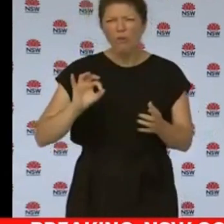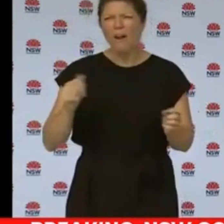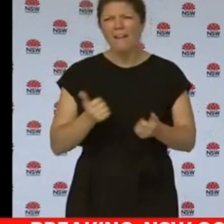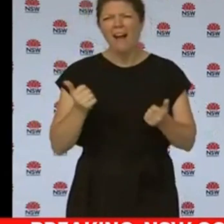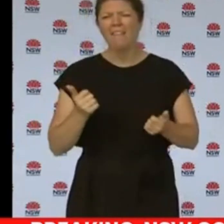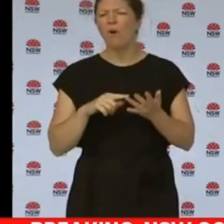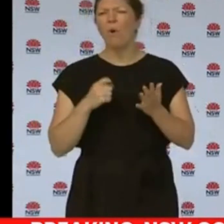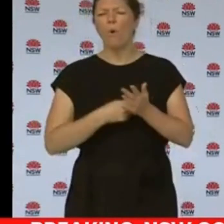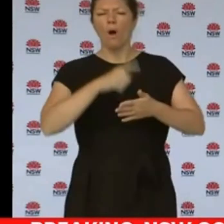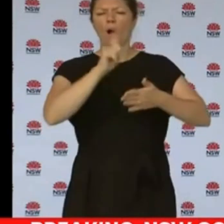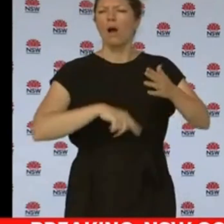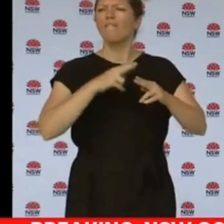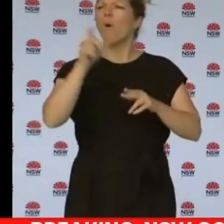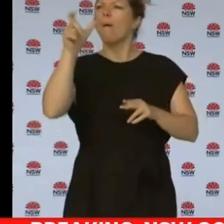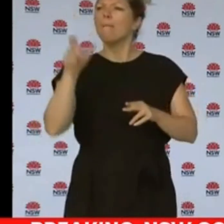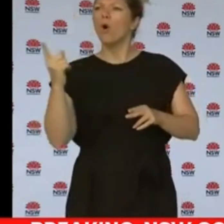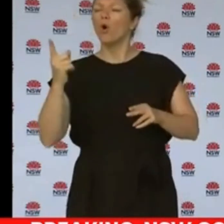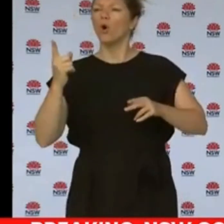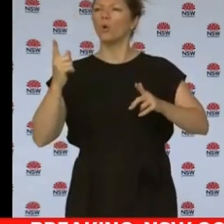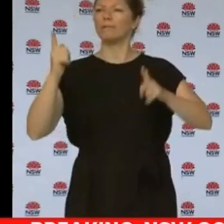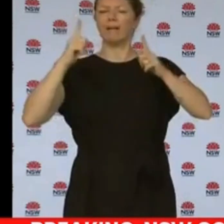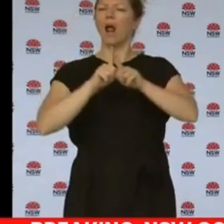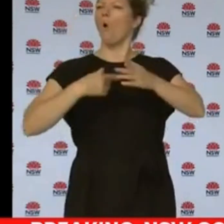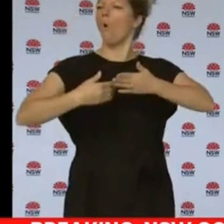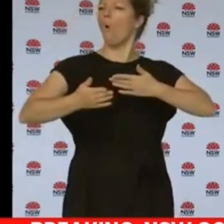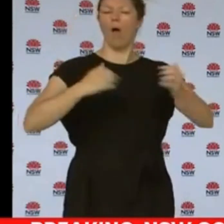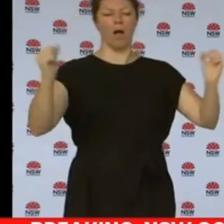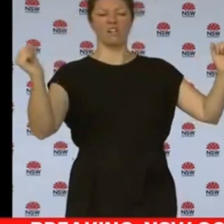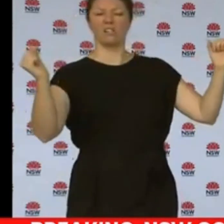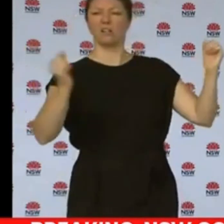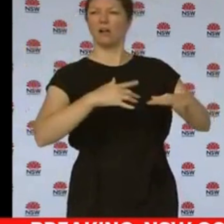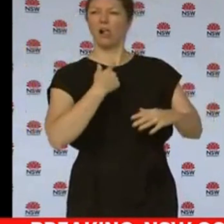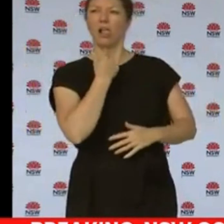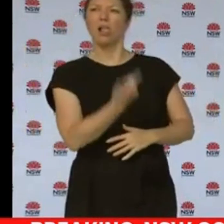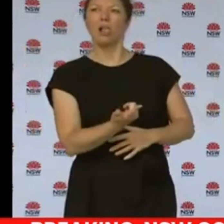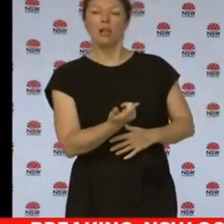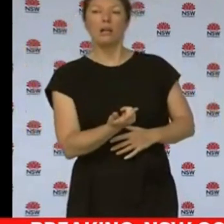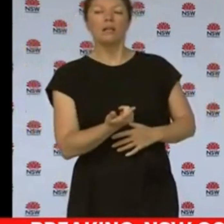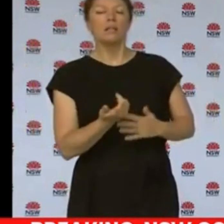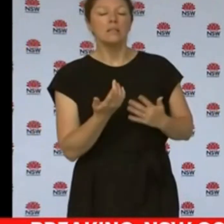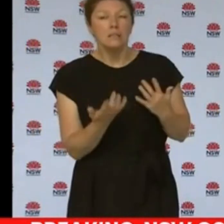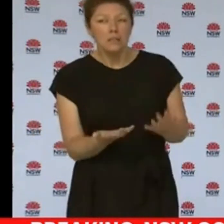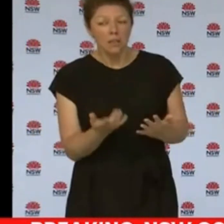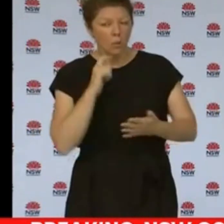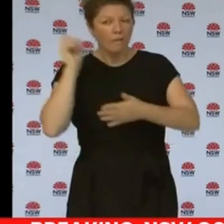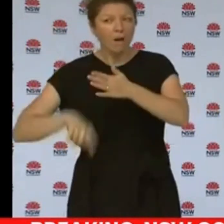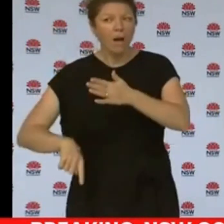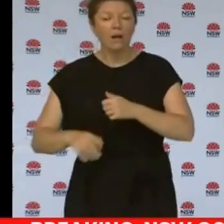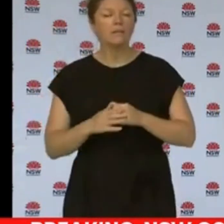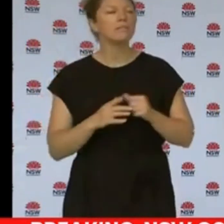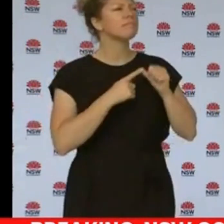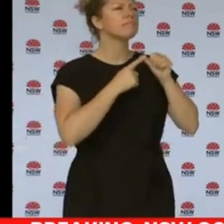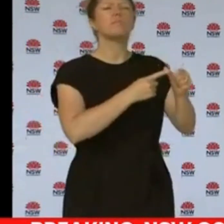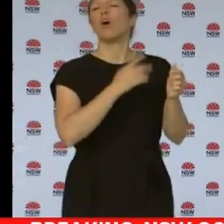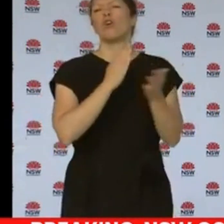increasing fines for venue operators that are found to be doing the wrong thing? Look, at the moment we're seeing compliance quite high in venues